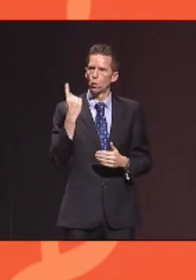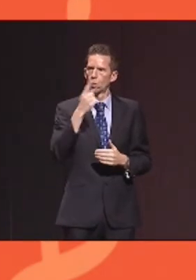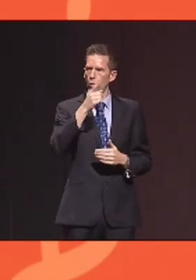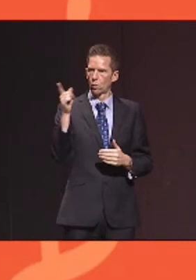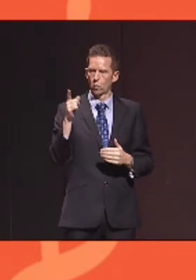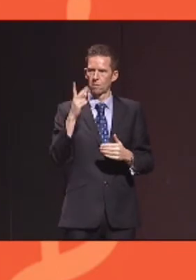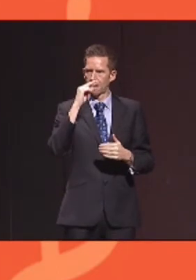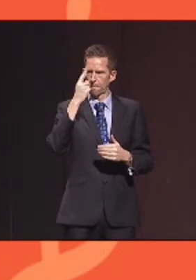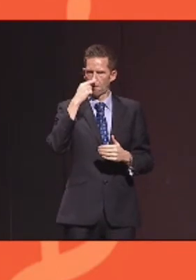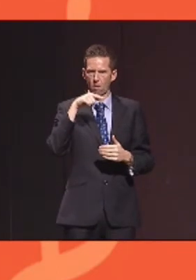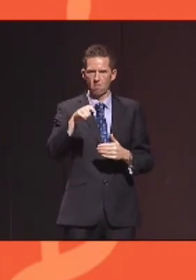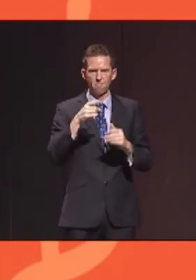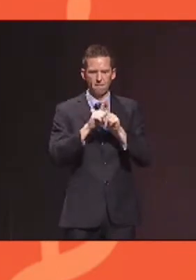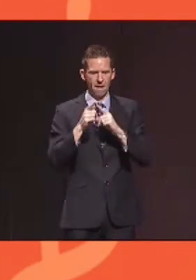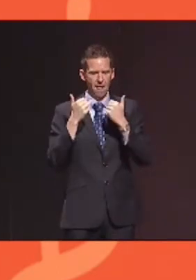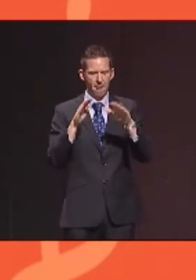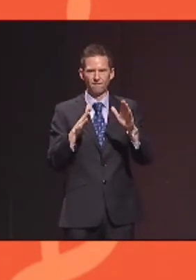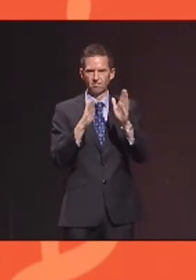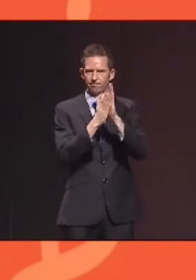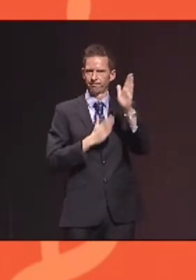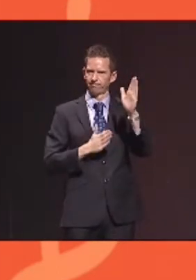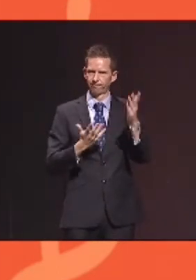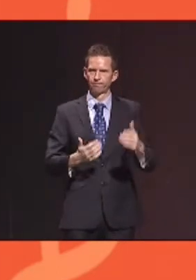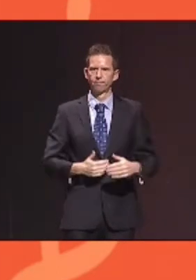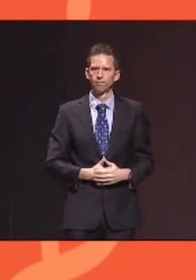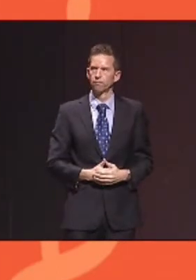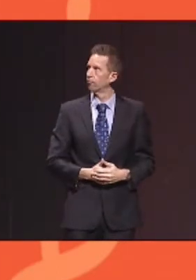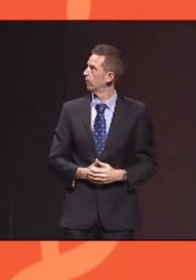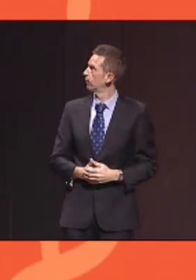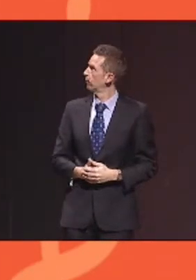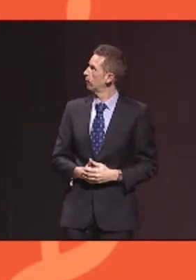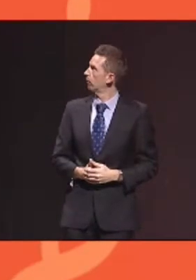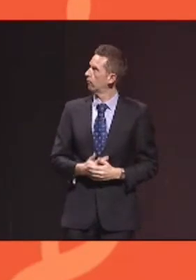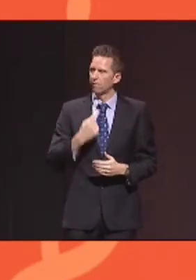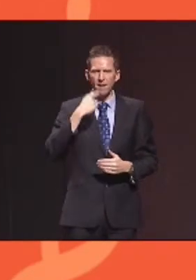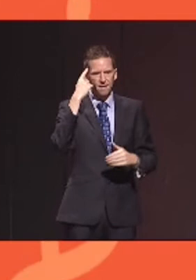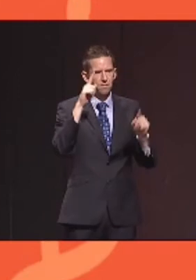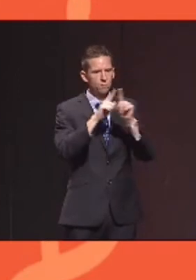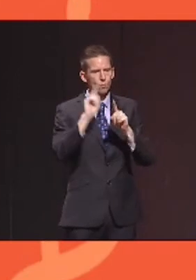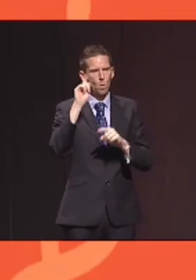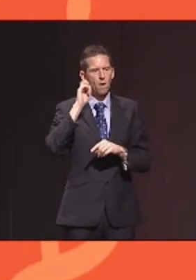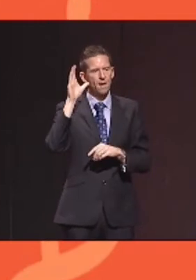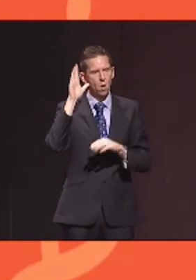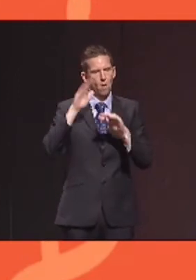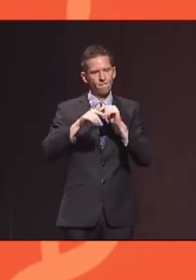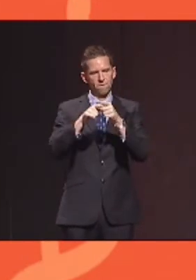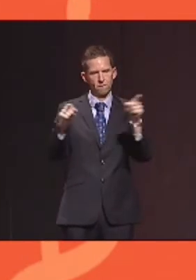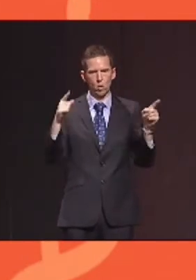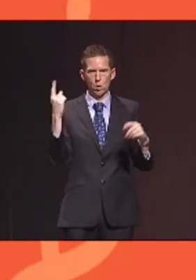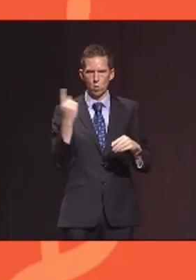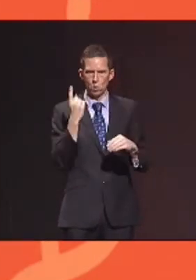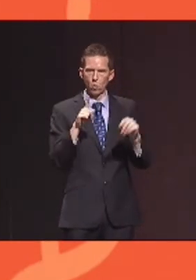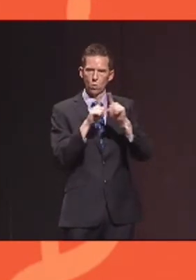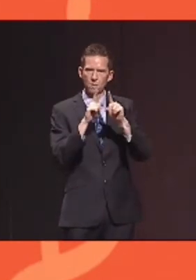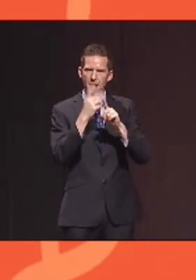are also one of the populations that are left behind. And I think today we will hear a little bit more about those ones